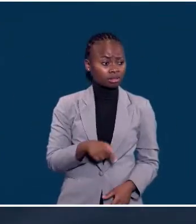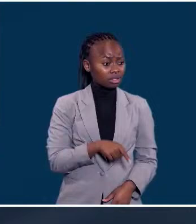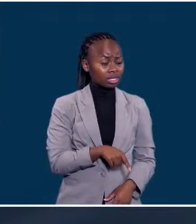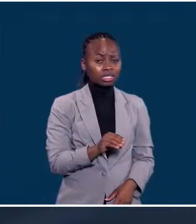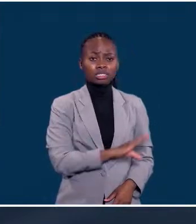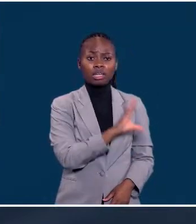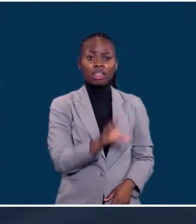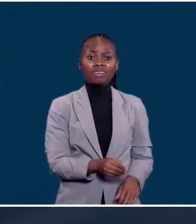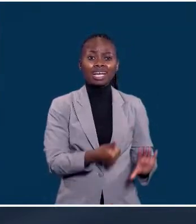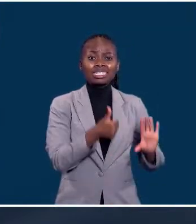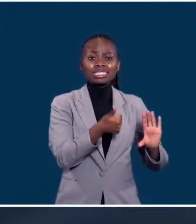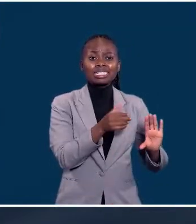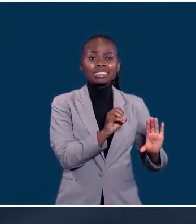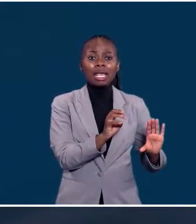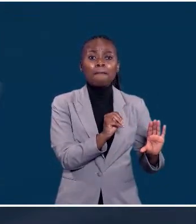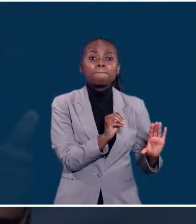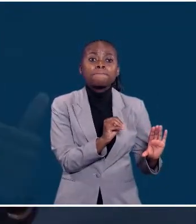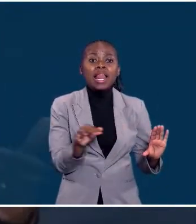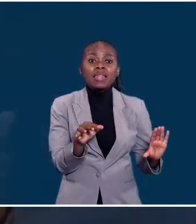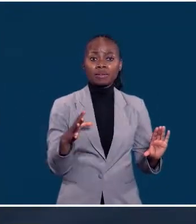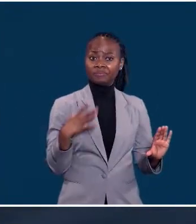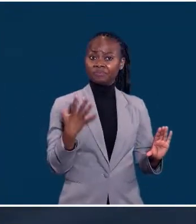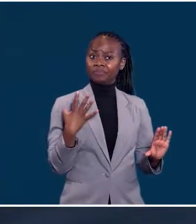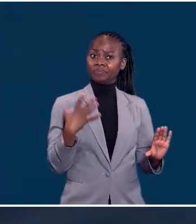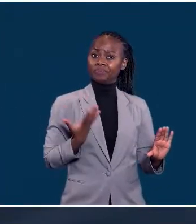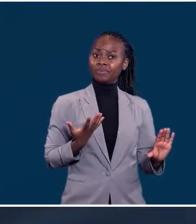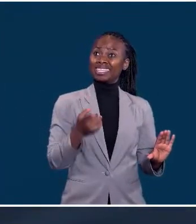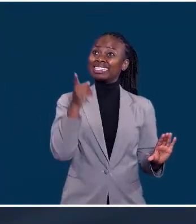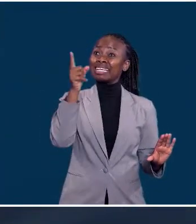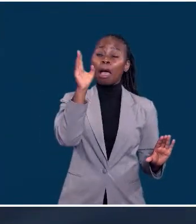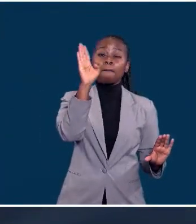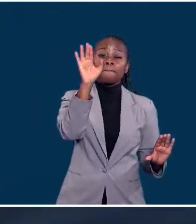here. We do not quite have that option.